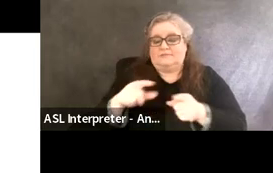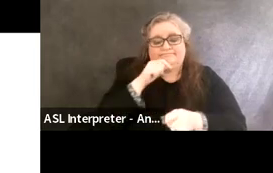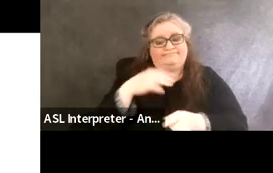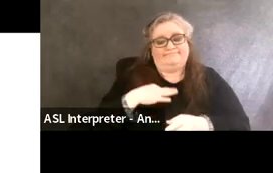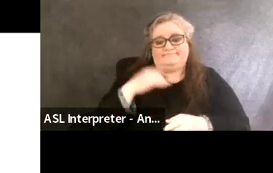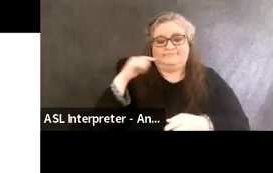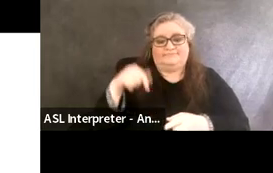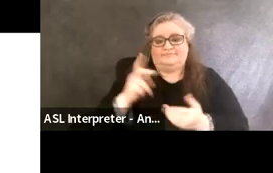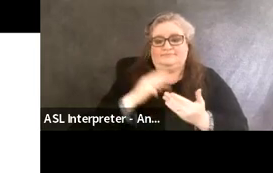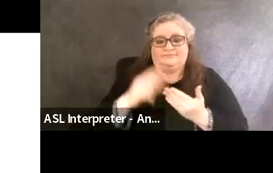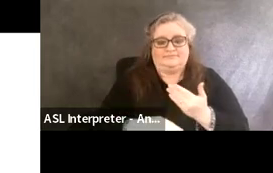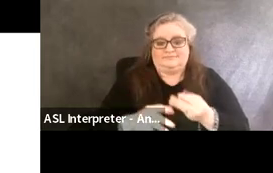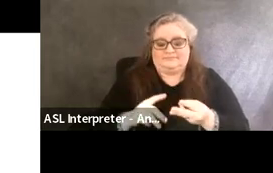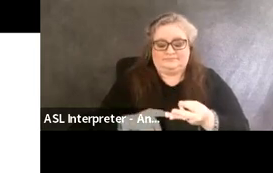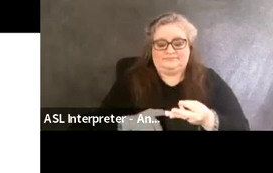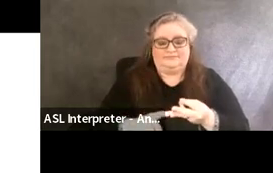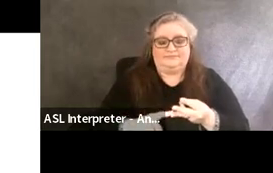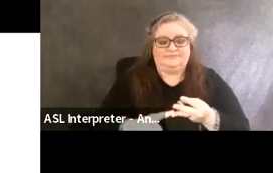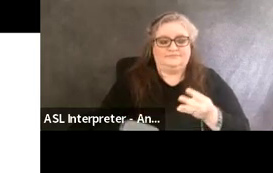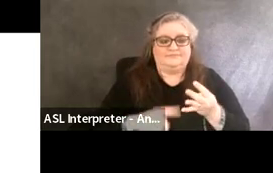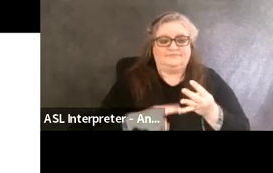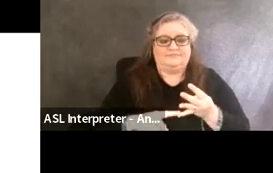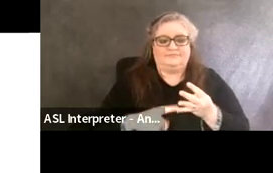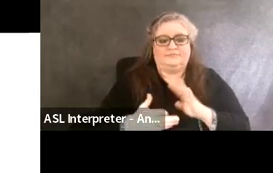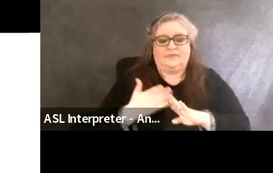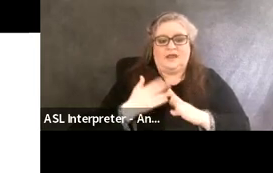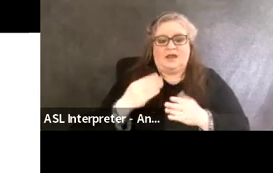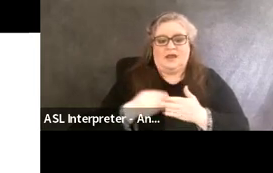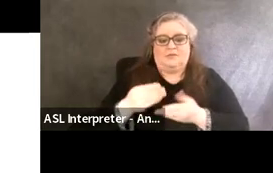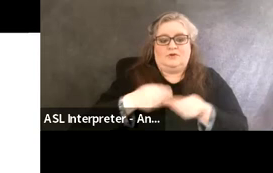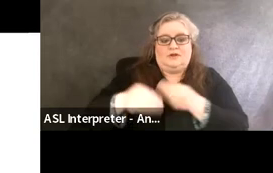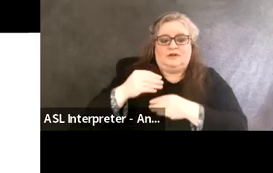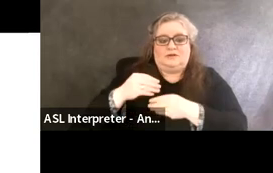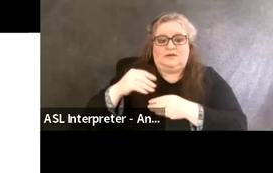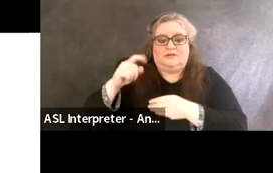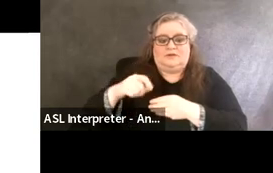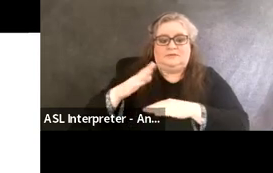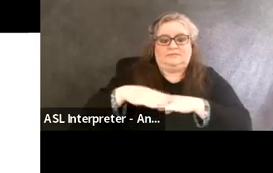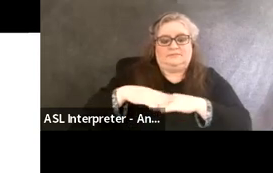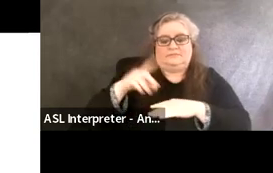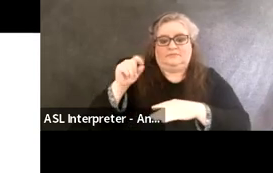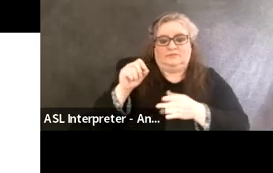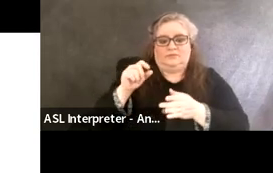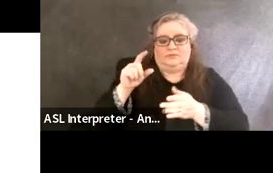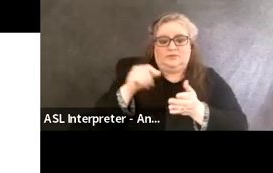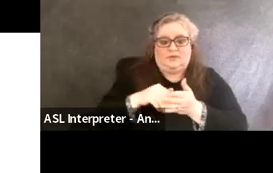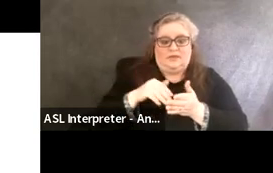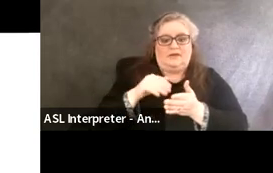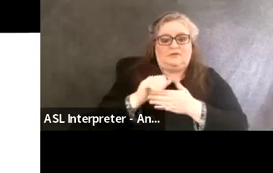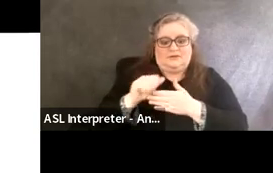eligible for this program. Fourth, your operating budget must be a minimum of